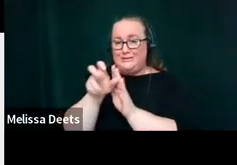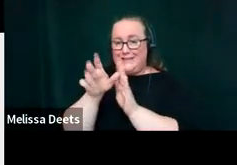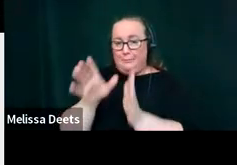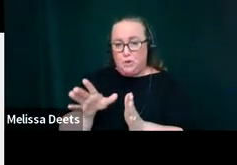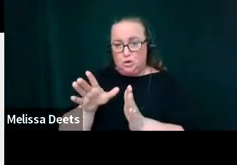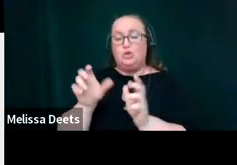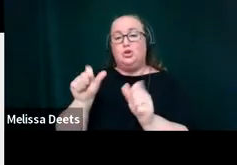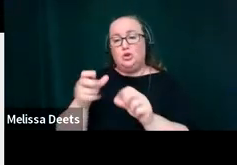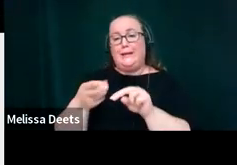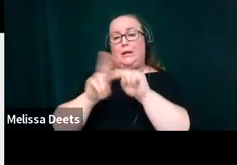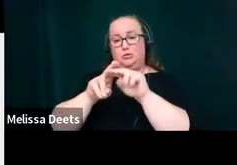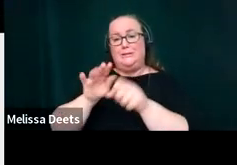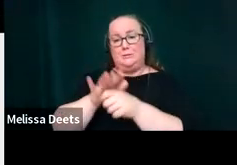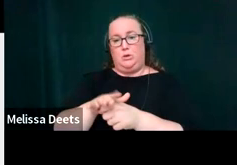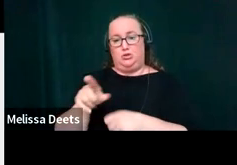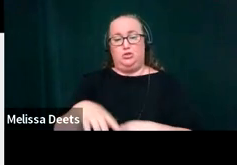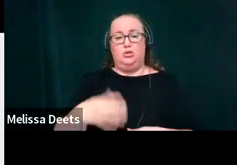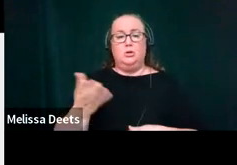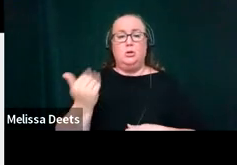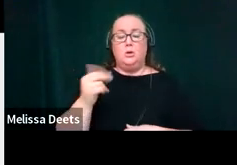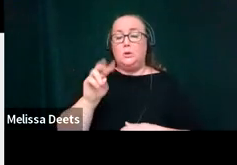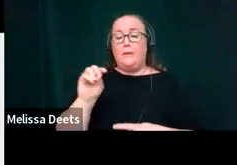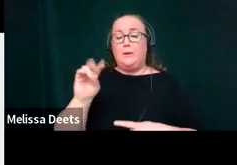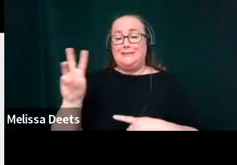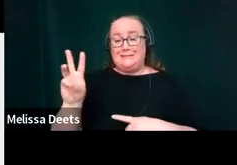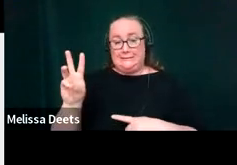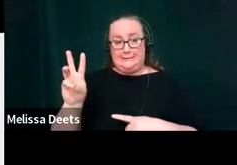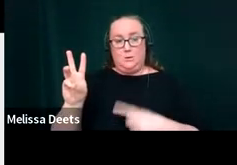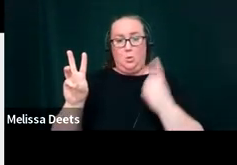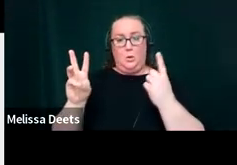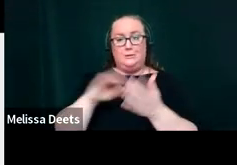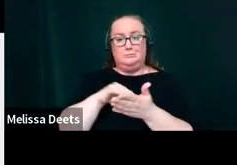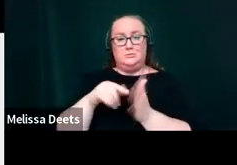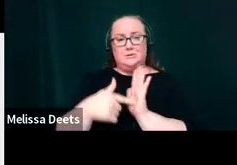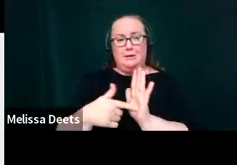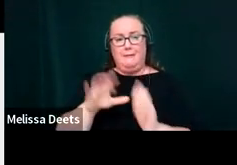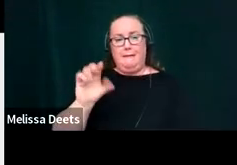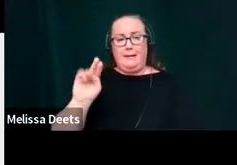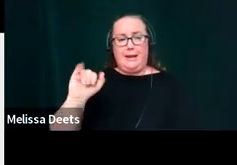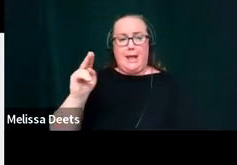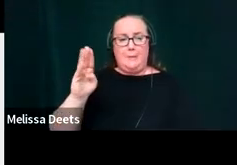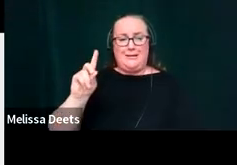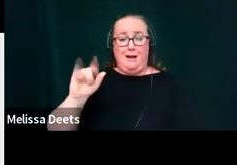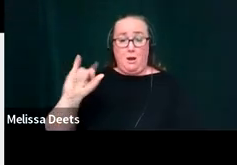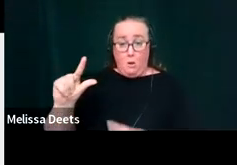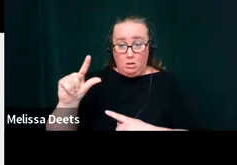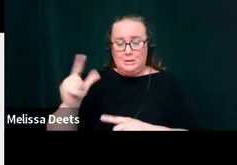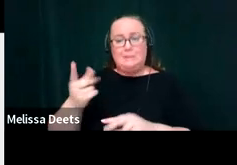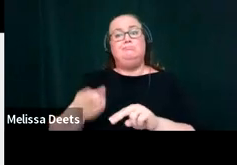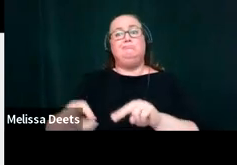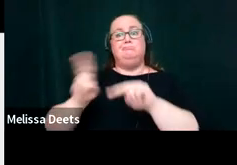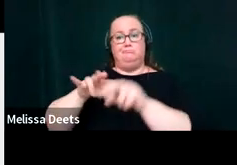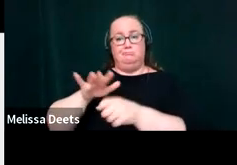pressure. In 2006, there was a study that found that cannabidiol actually raised the pressure